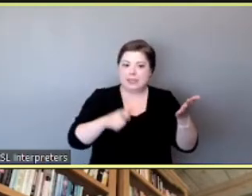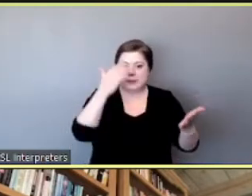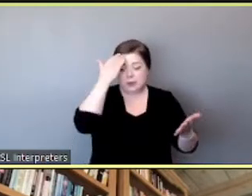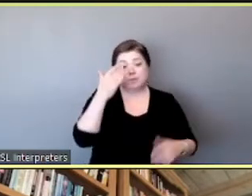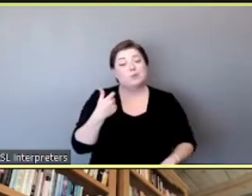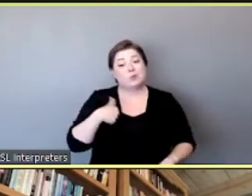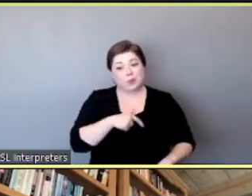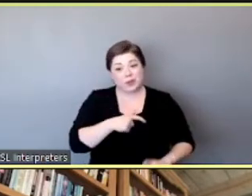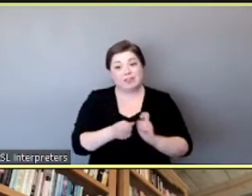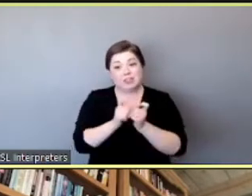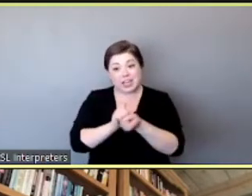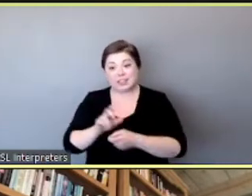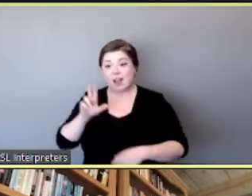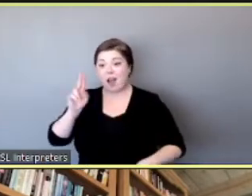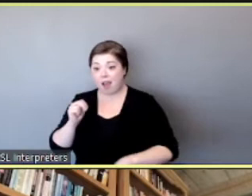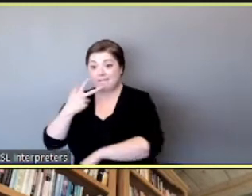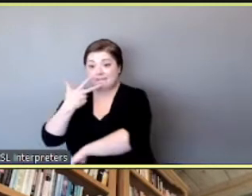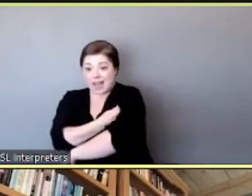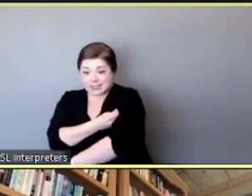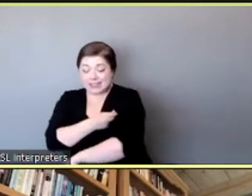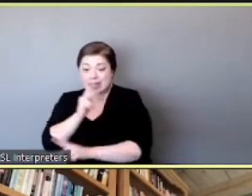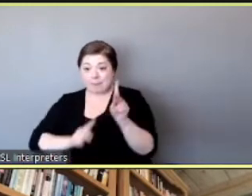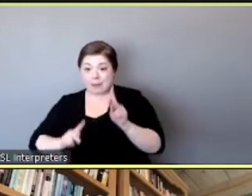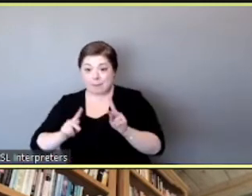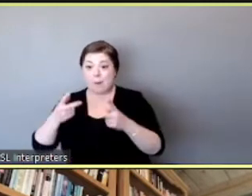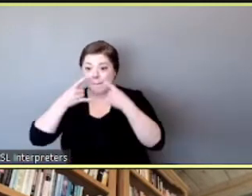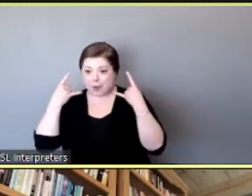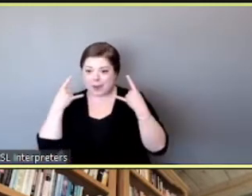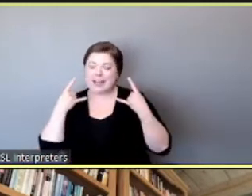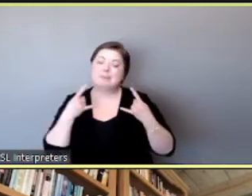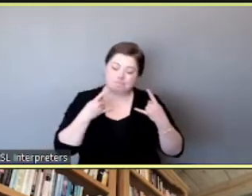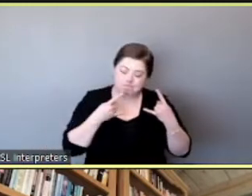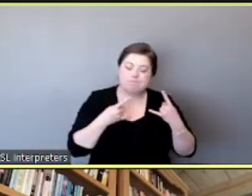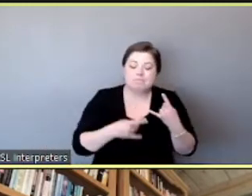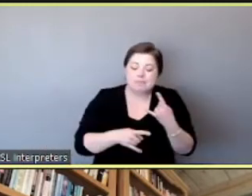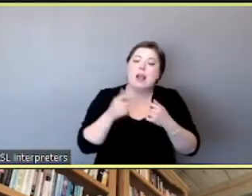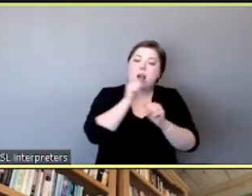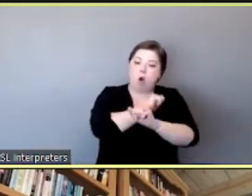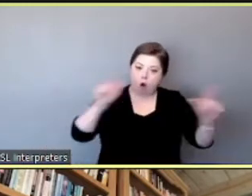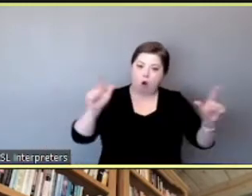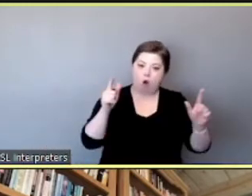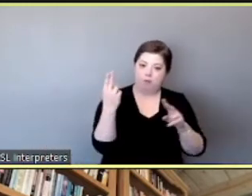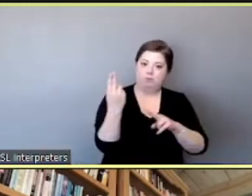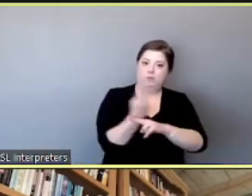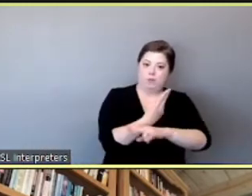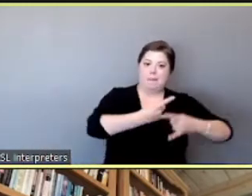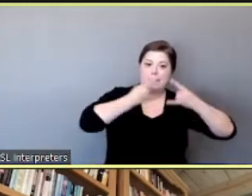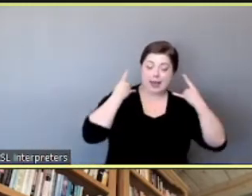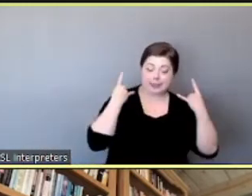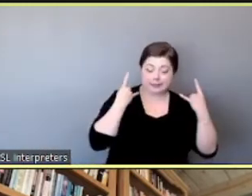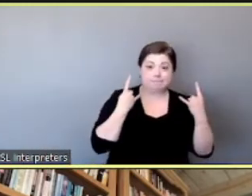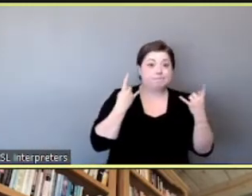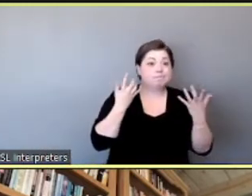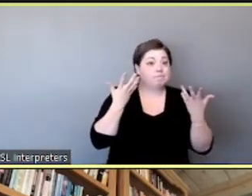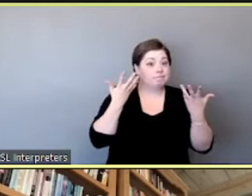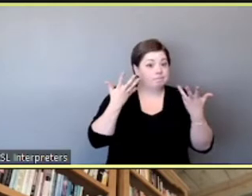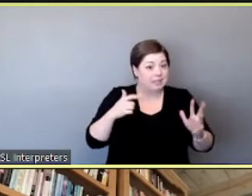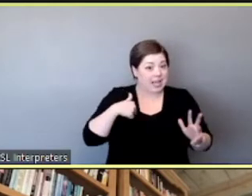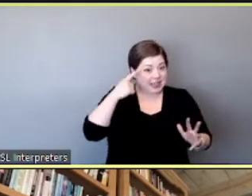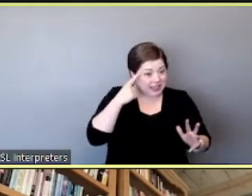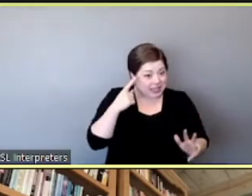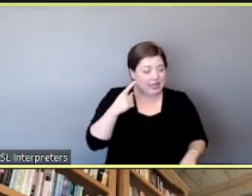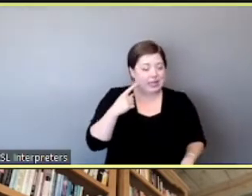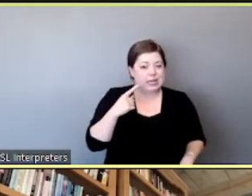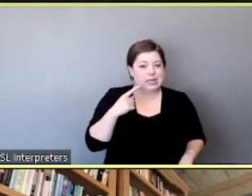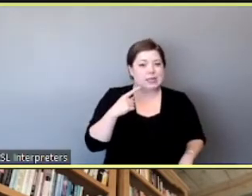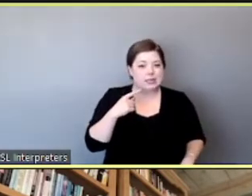to everyone mask up. And with that, I think, and again, encouraging, as Laura did, for